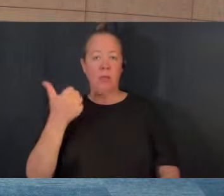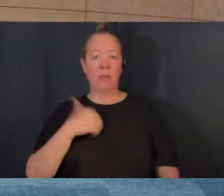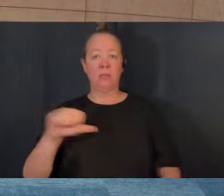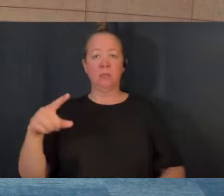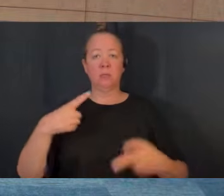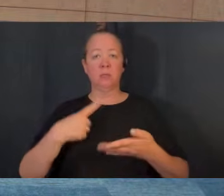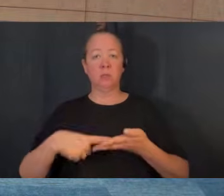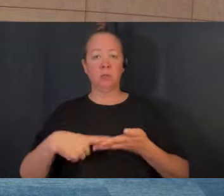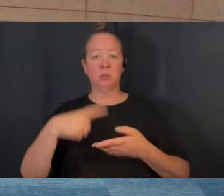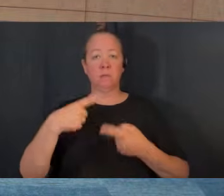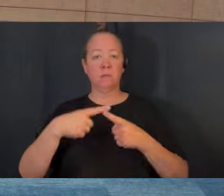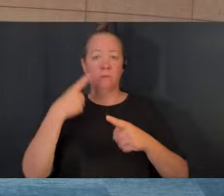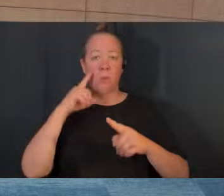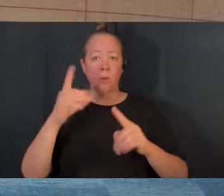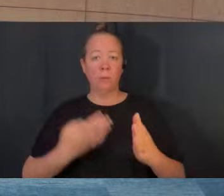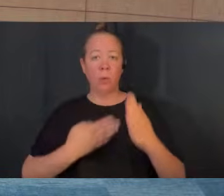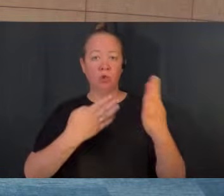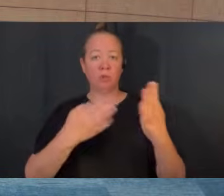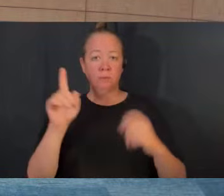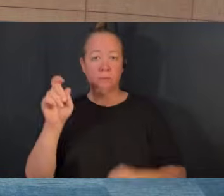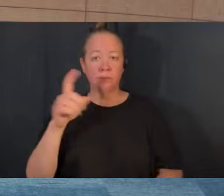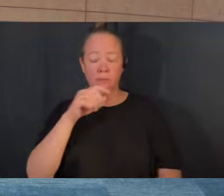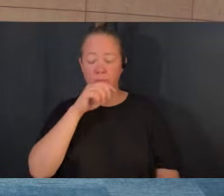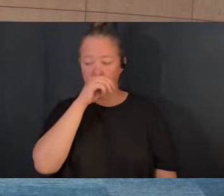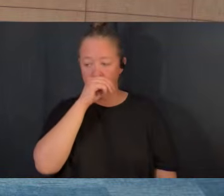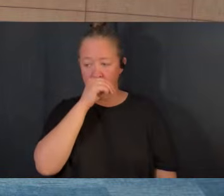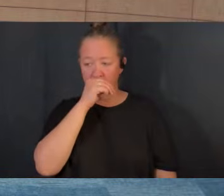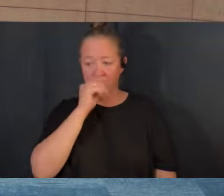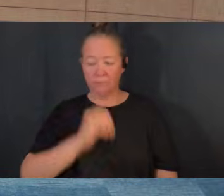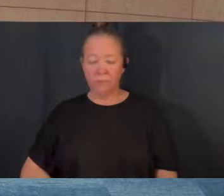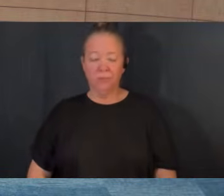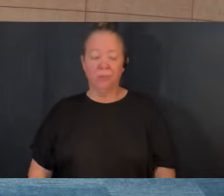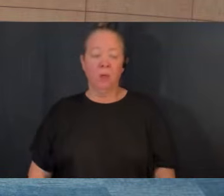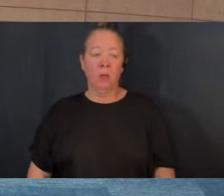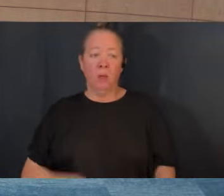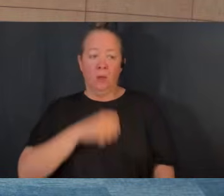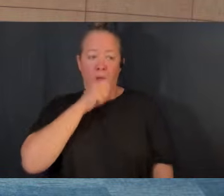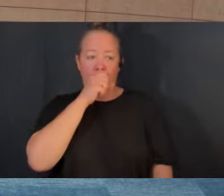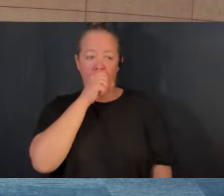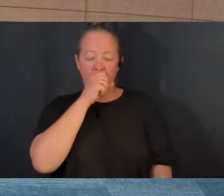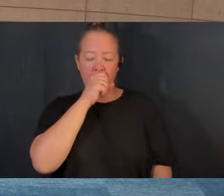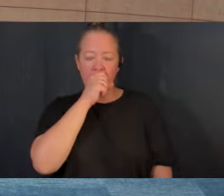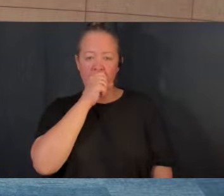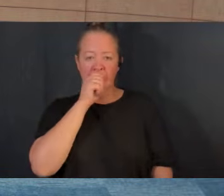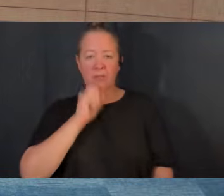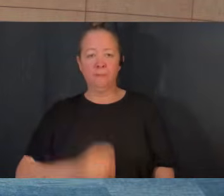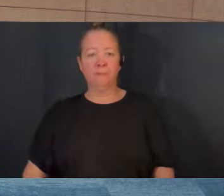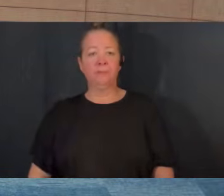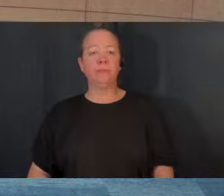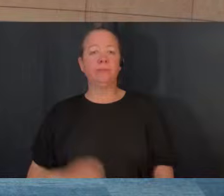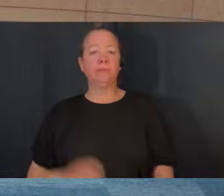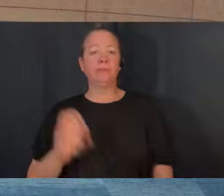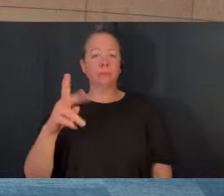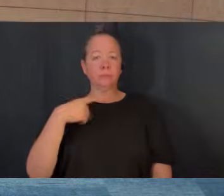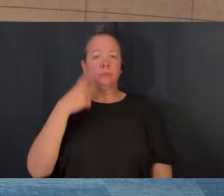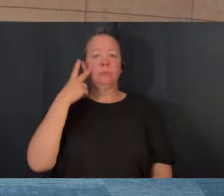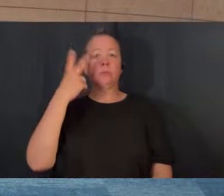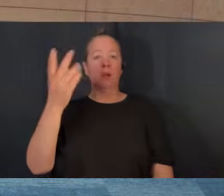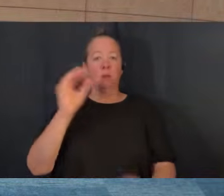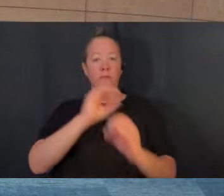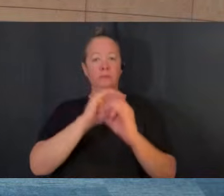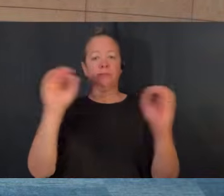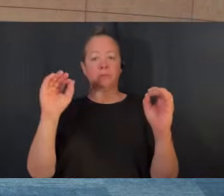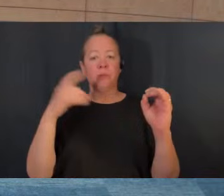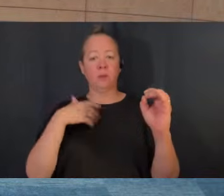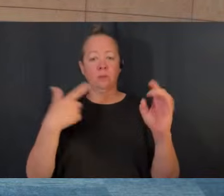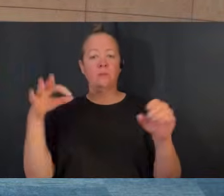motion? All right, seeing none, I'll call for a vote. All those in favor of